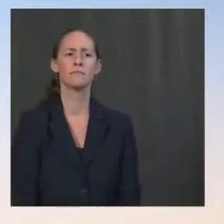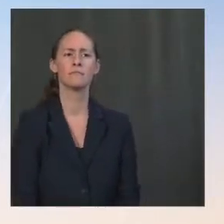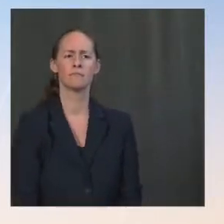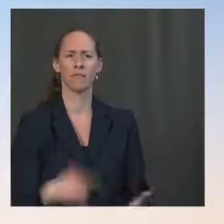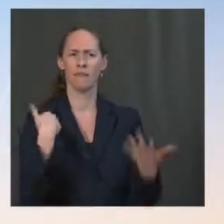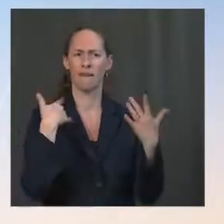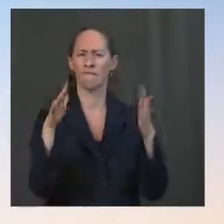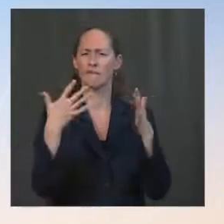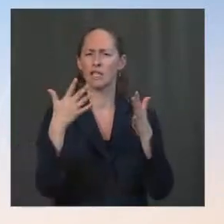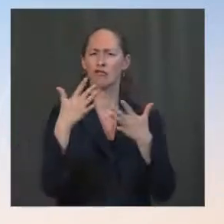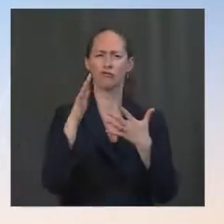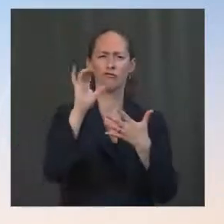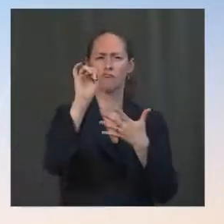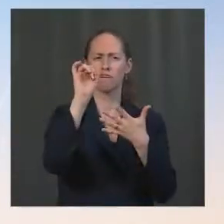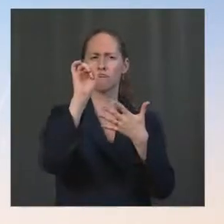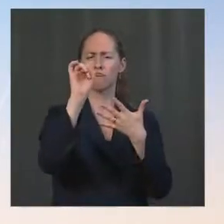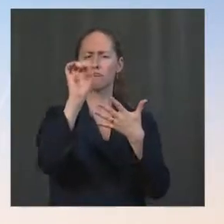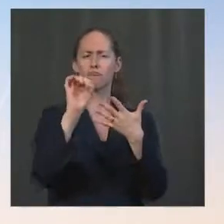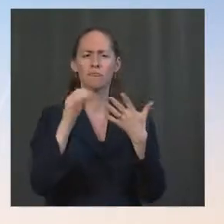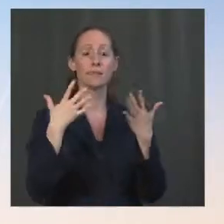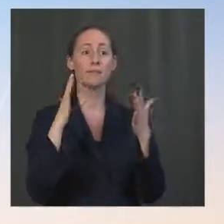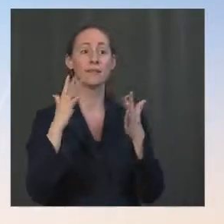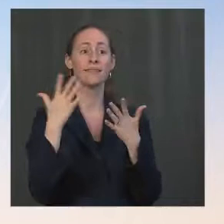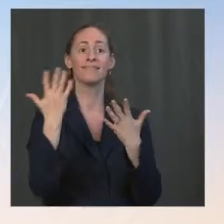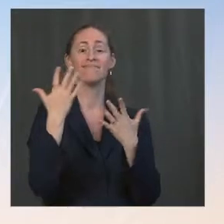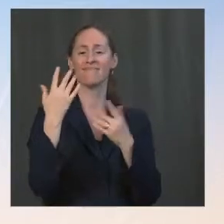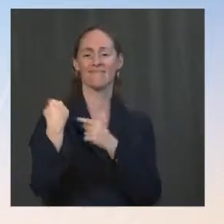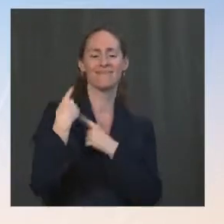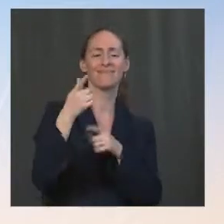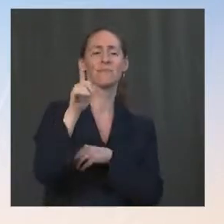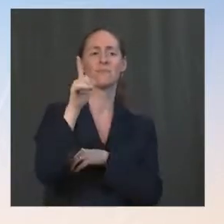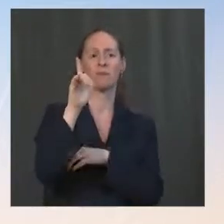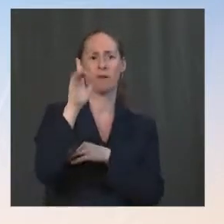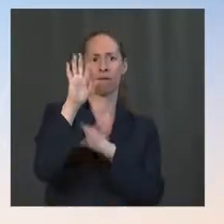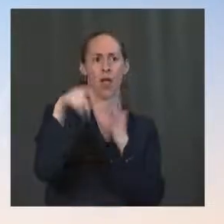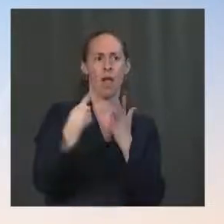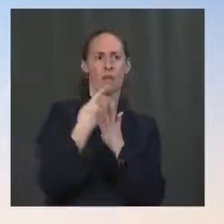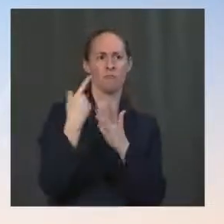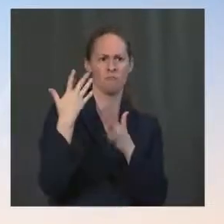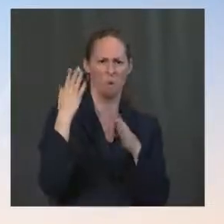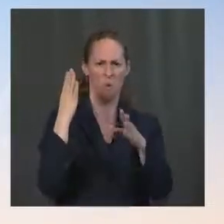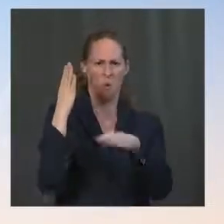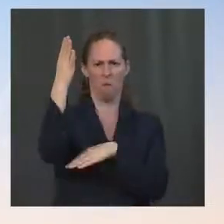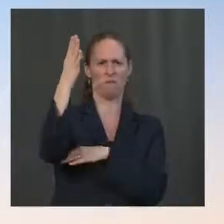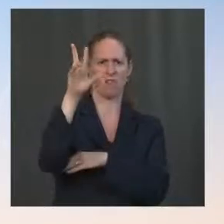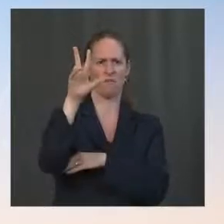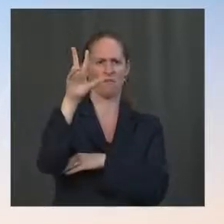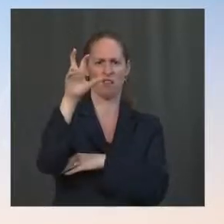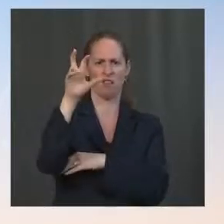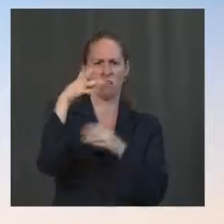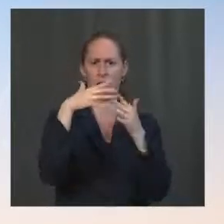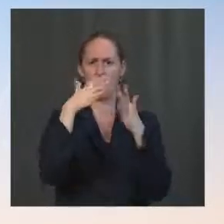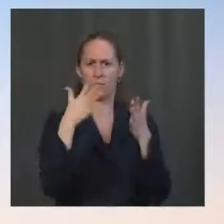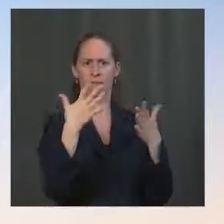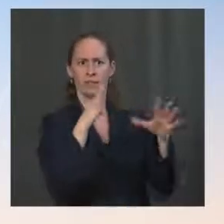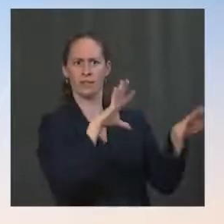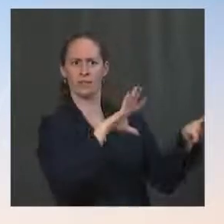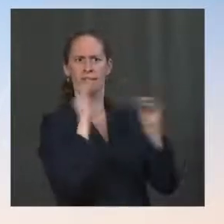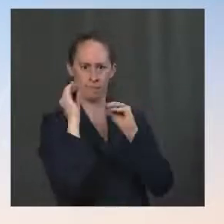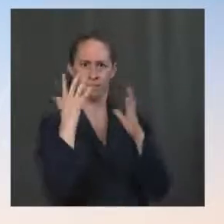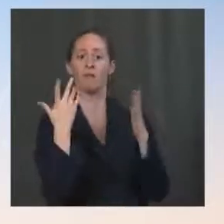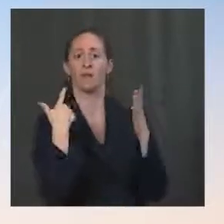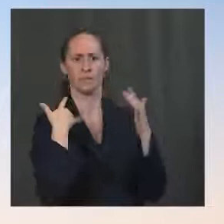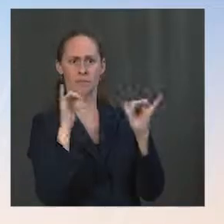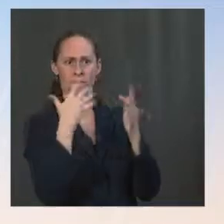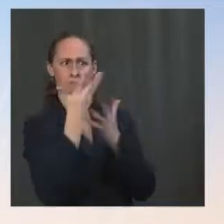received that just over the last day, we evacuated more than 300 additional Americans. Those were a number of people who we're working to engage